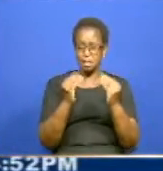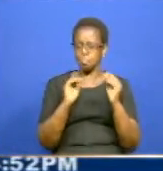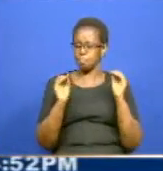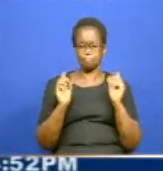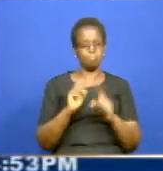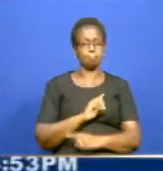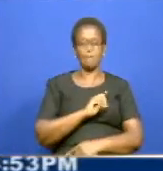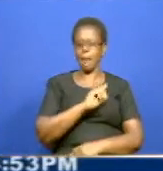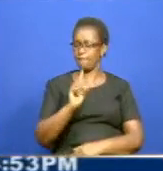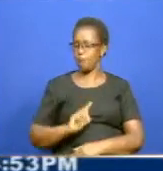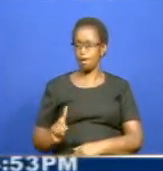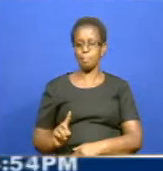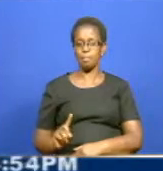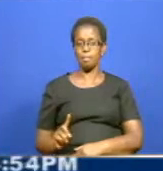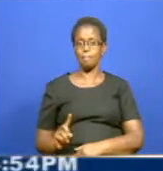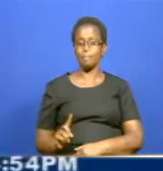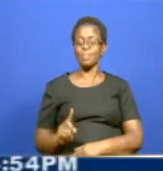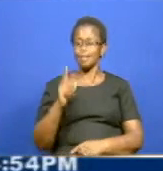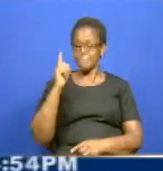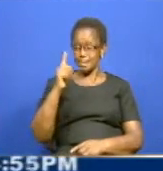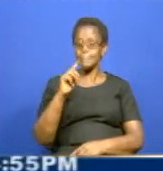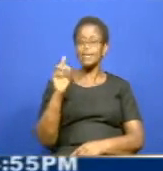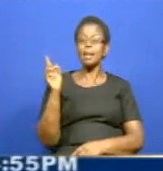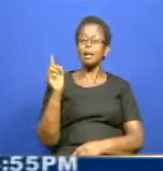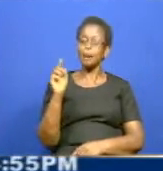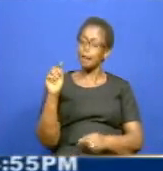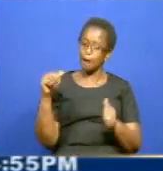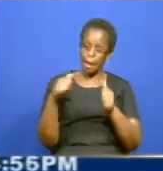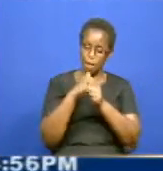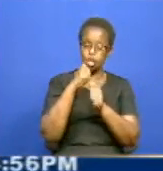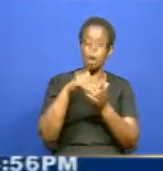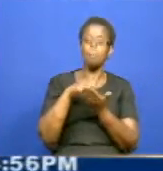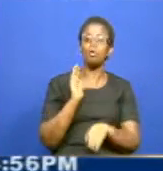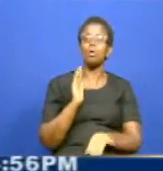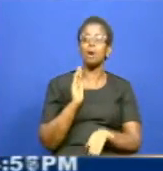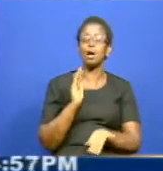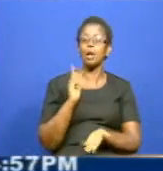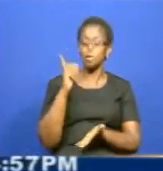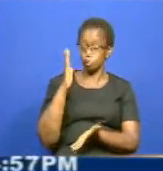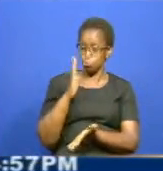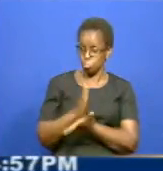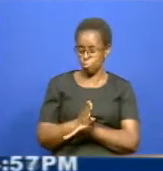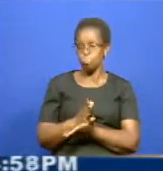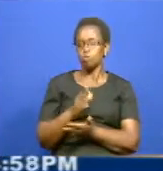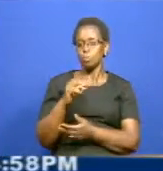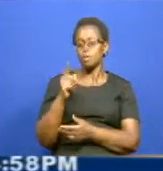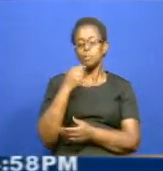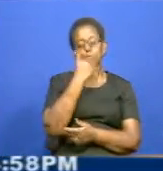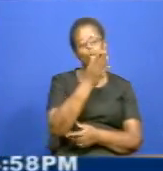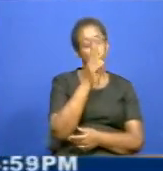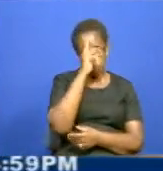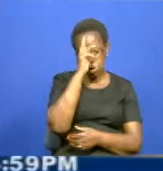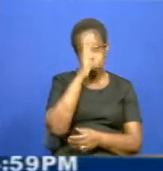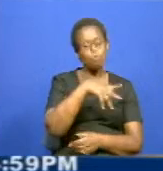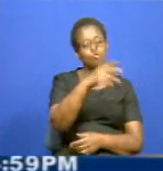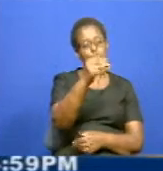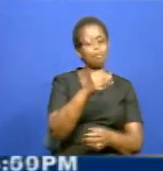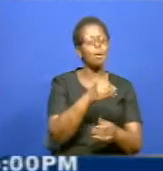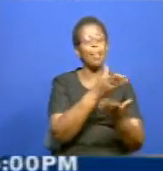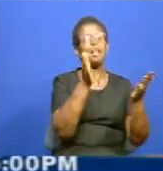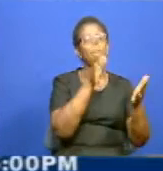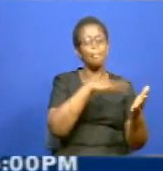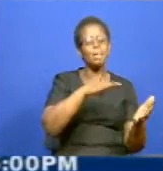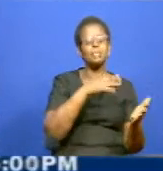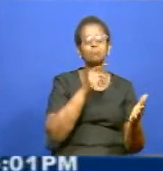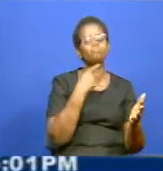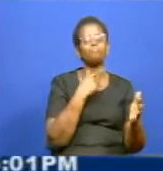saying is true, that police are being told to go to tailors and fit and make their own uniform. We have known, Mr.